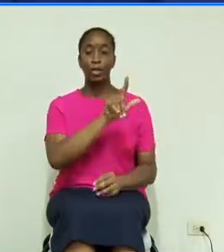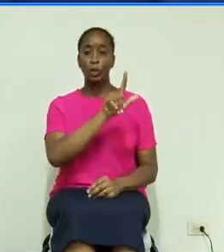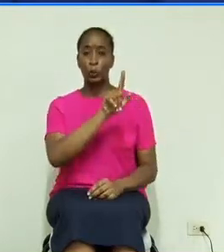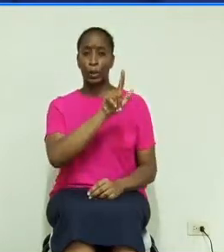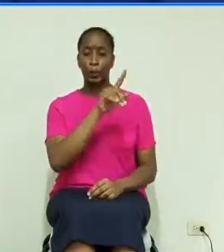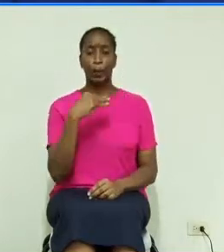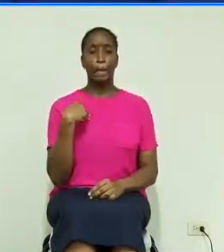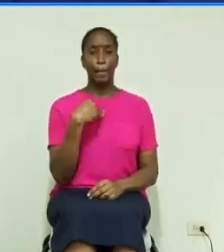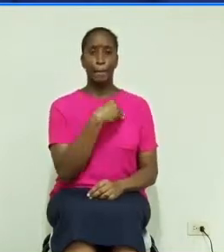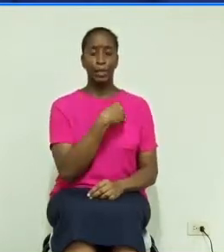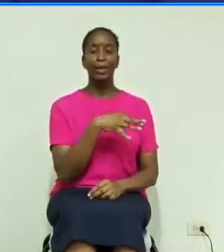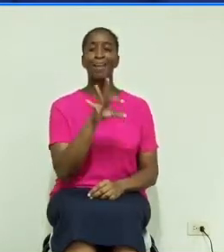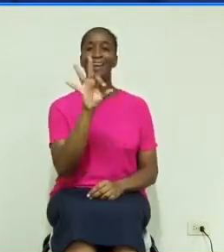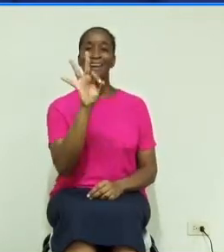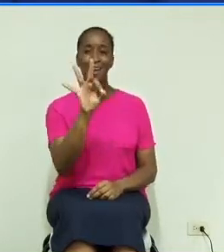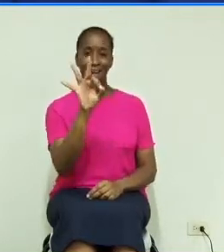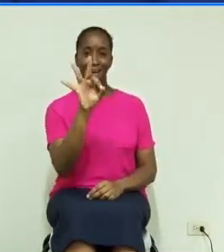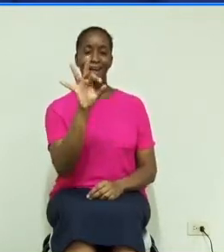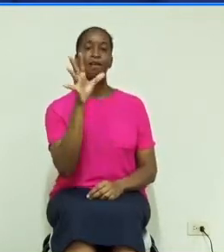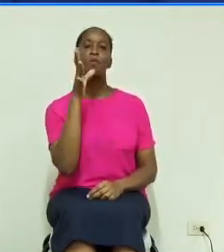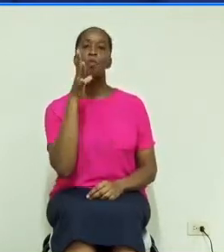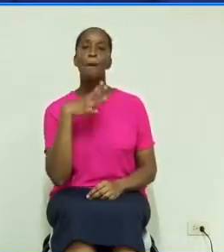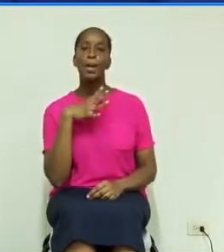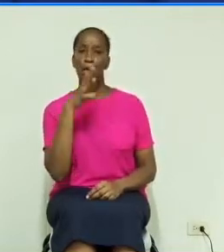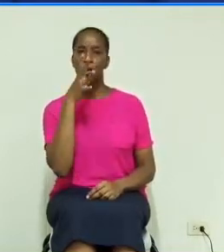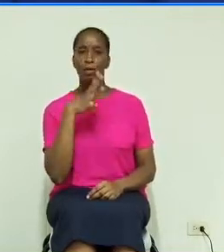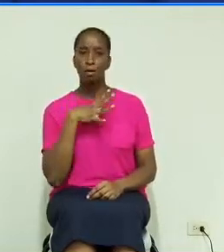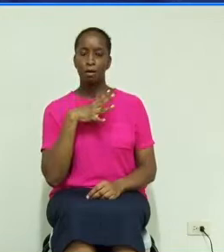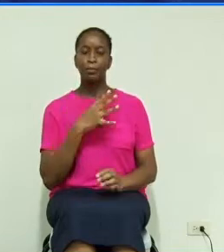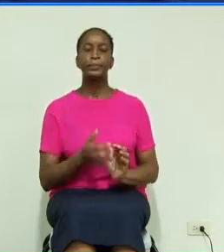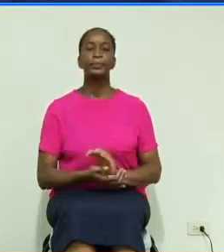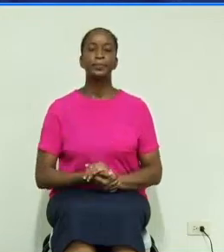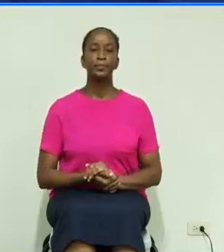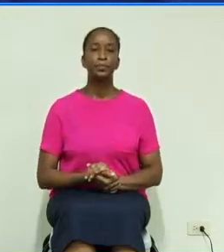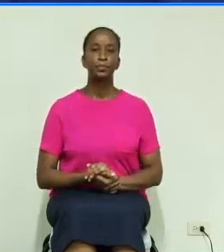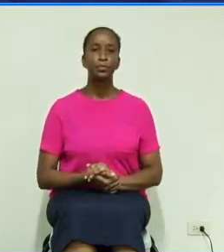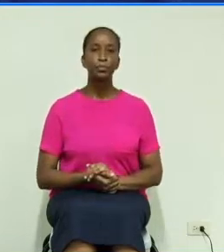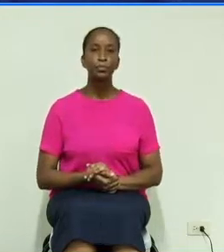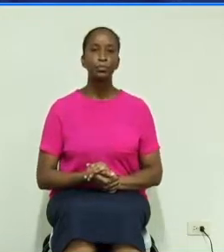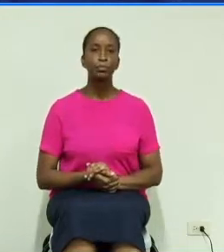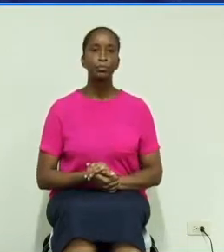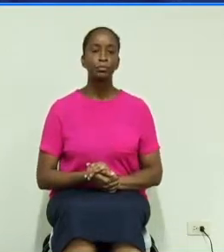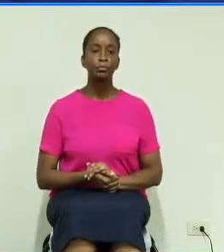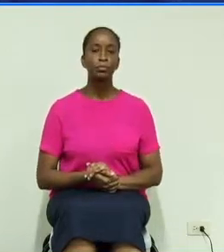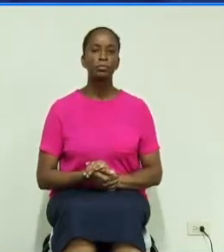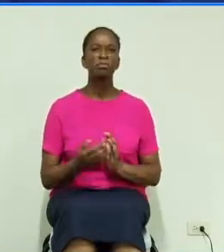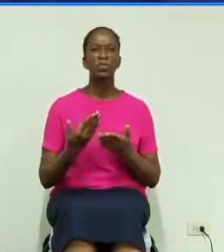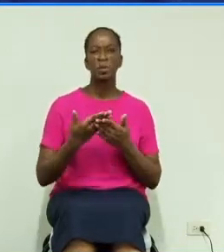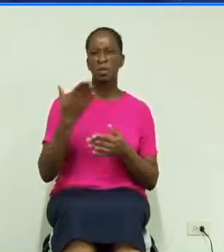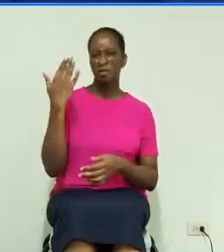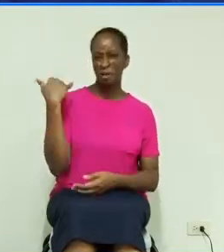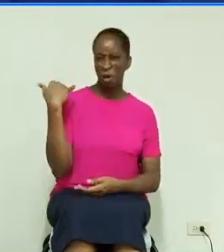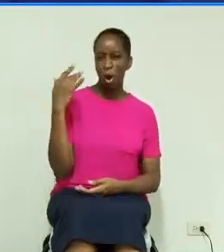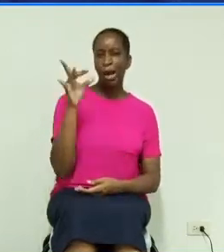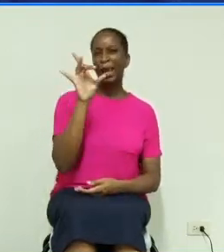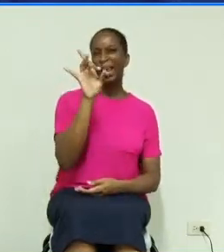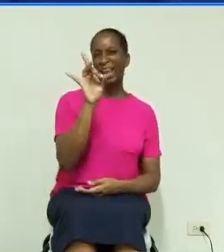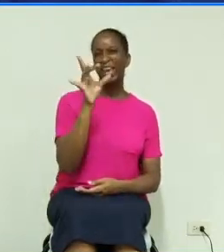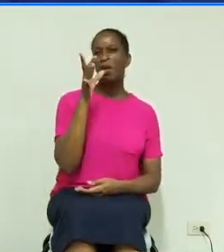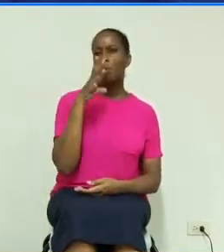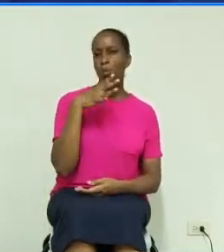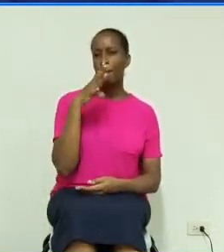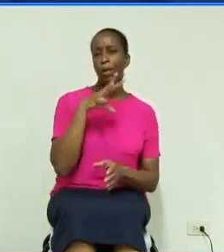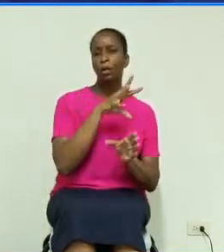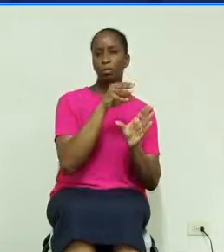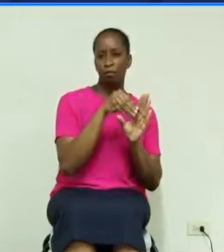42%. The previous Senate would have had about 8. I think the one previous to that would have had about 5. And I think the